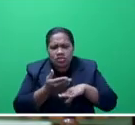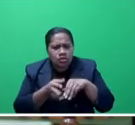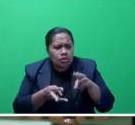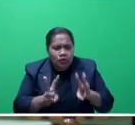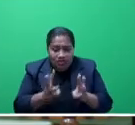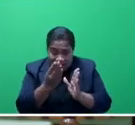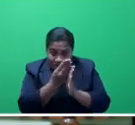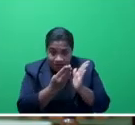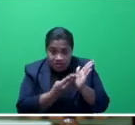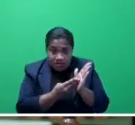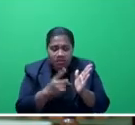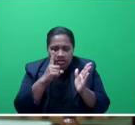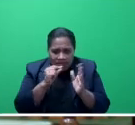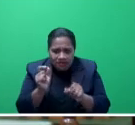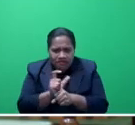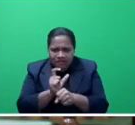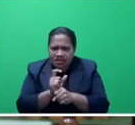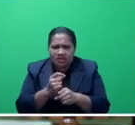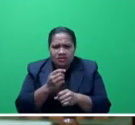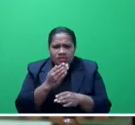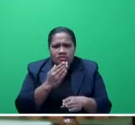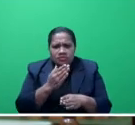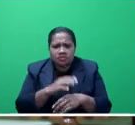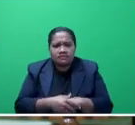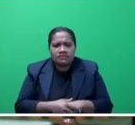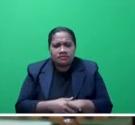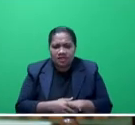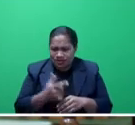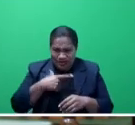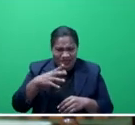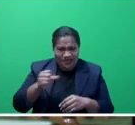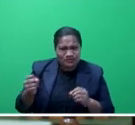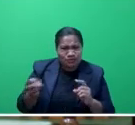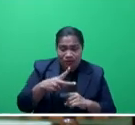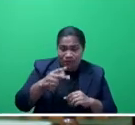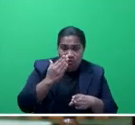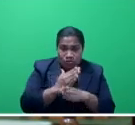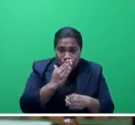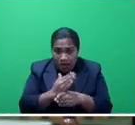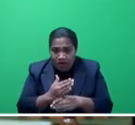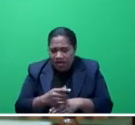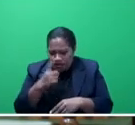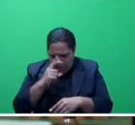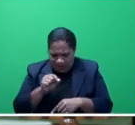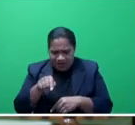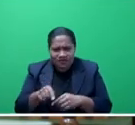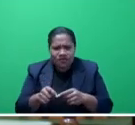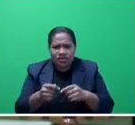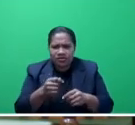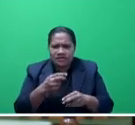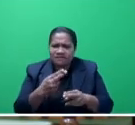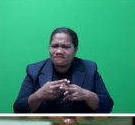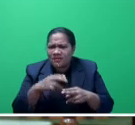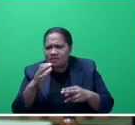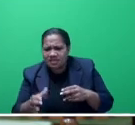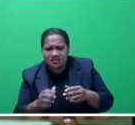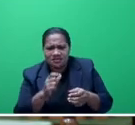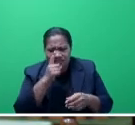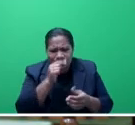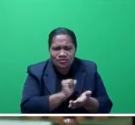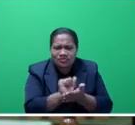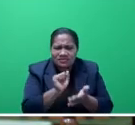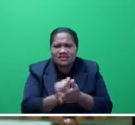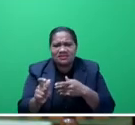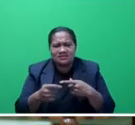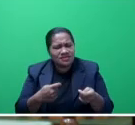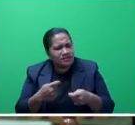spur job creation and lift the cost burden on farmers, market vendors, public service vehicle drivers, fishers, students